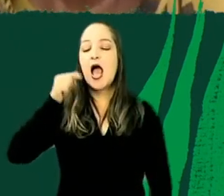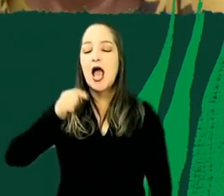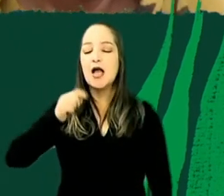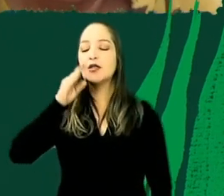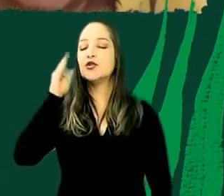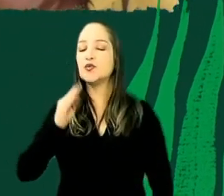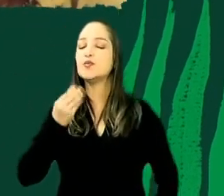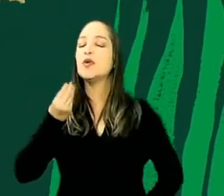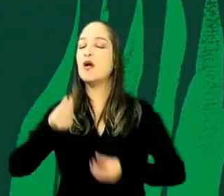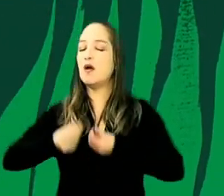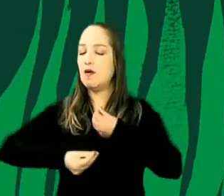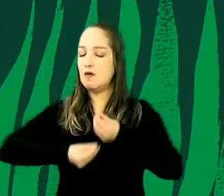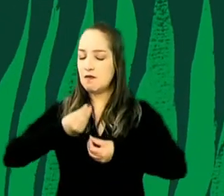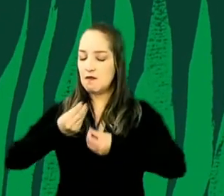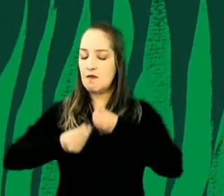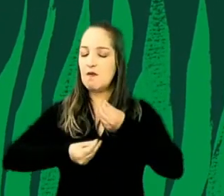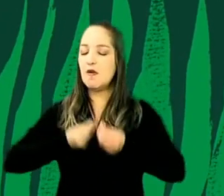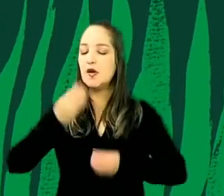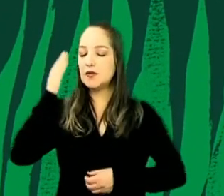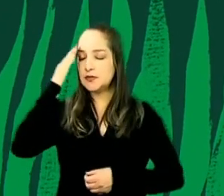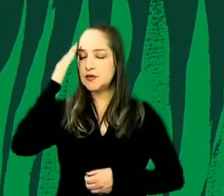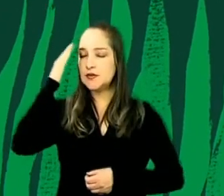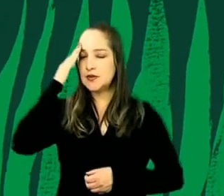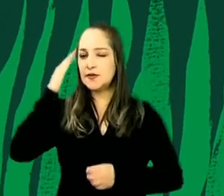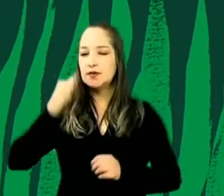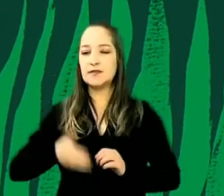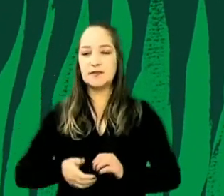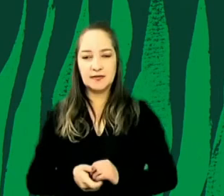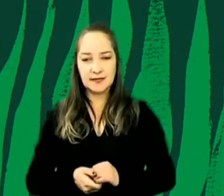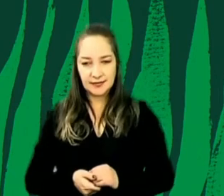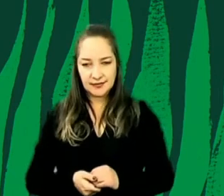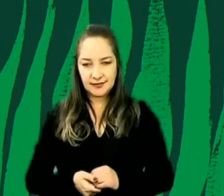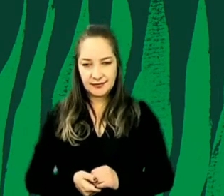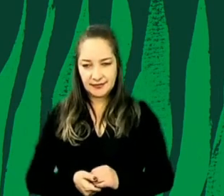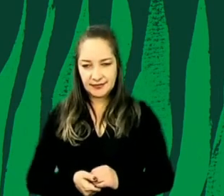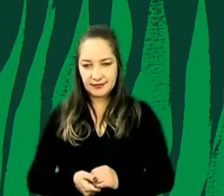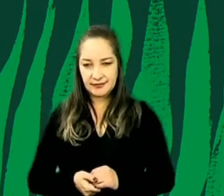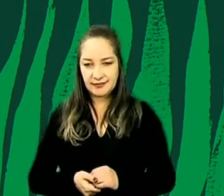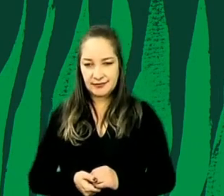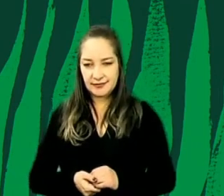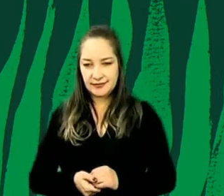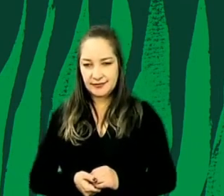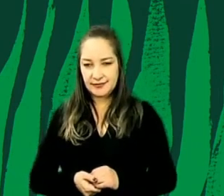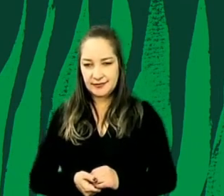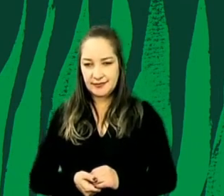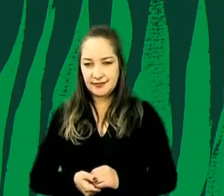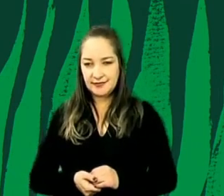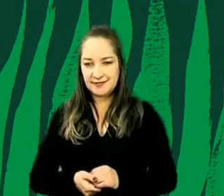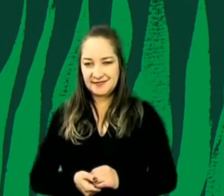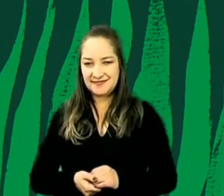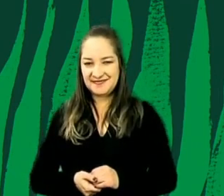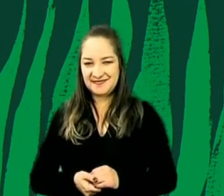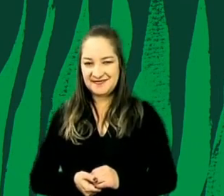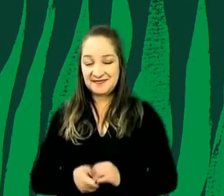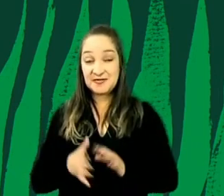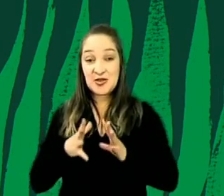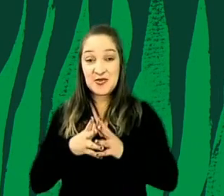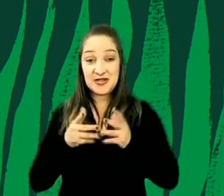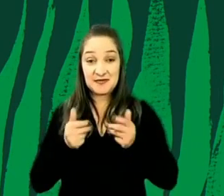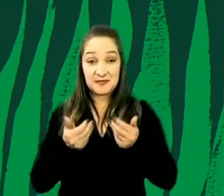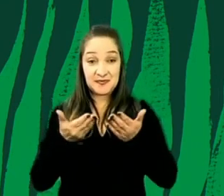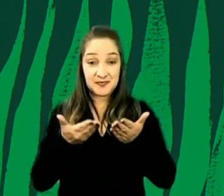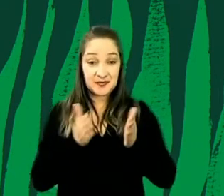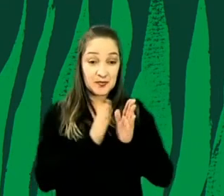that means in Brazil, right? All too well. That's amazing. Alice Walker, in the